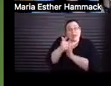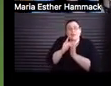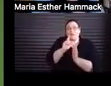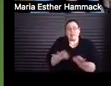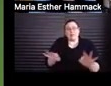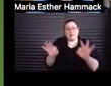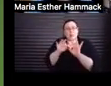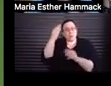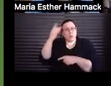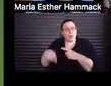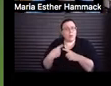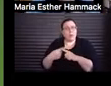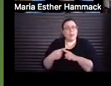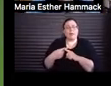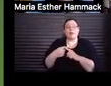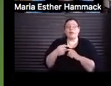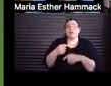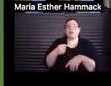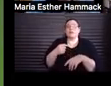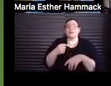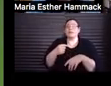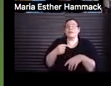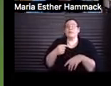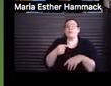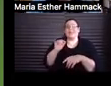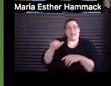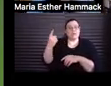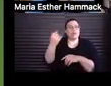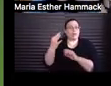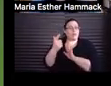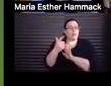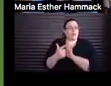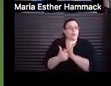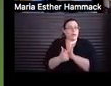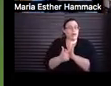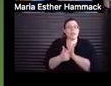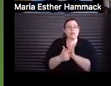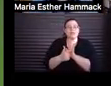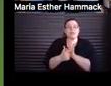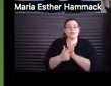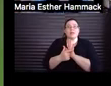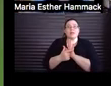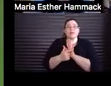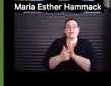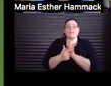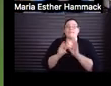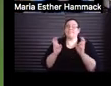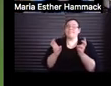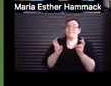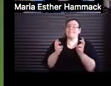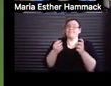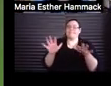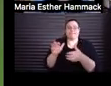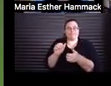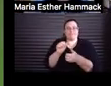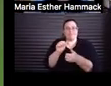that it was one of the laws that was, you know, passed to